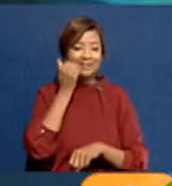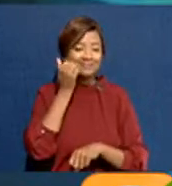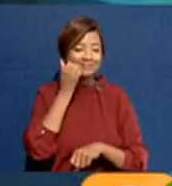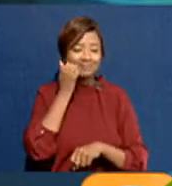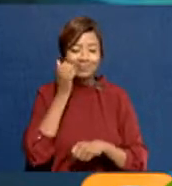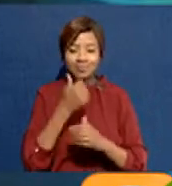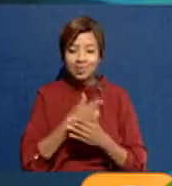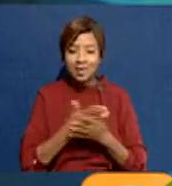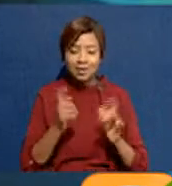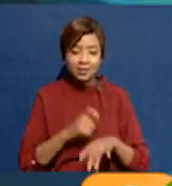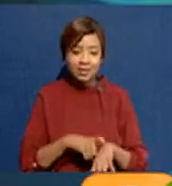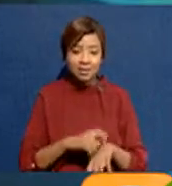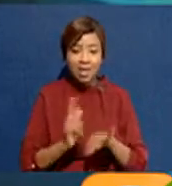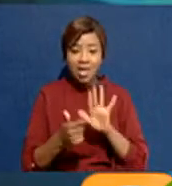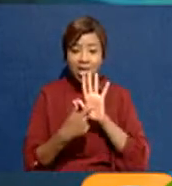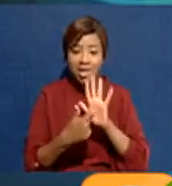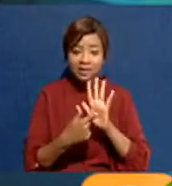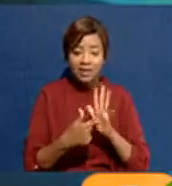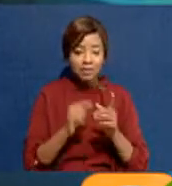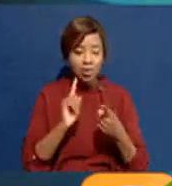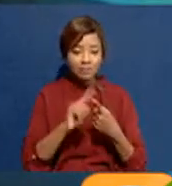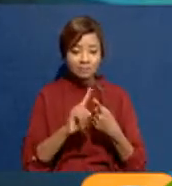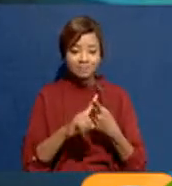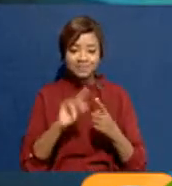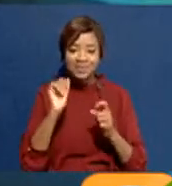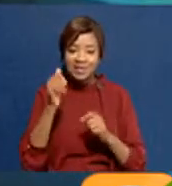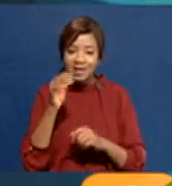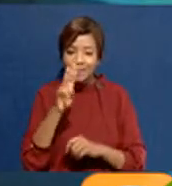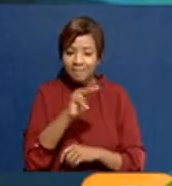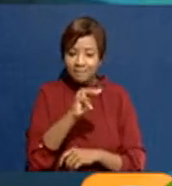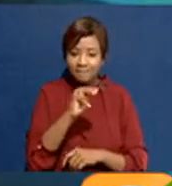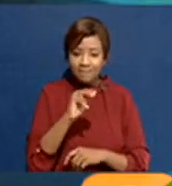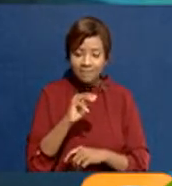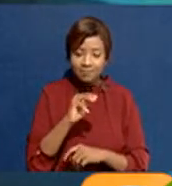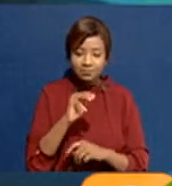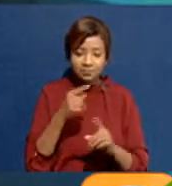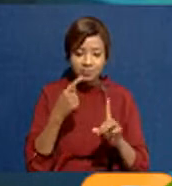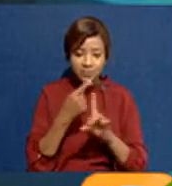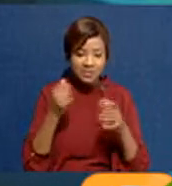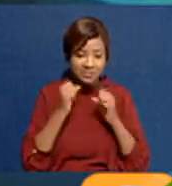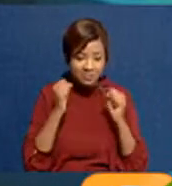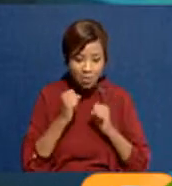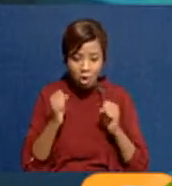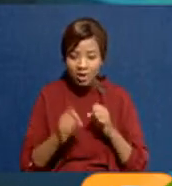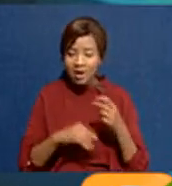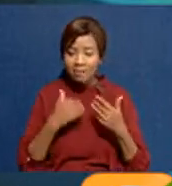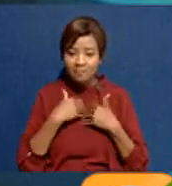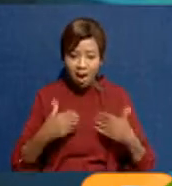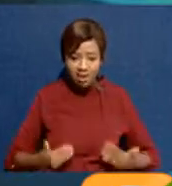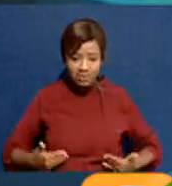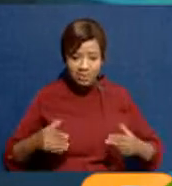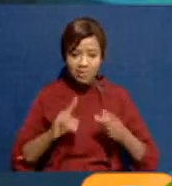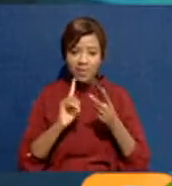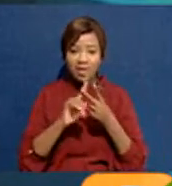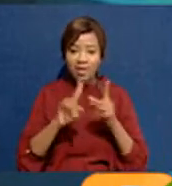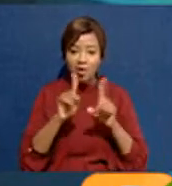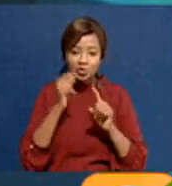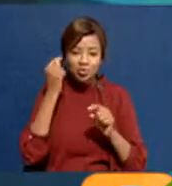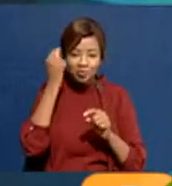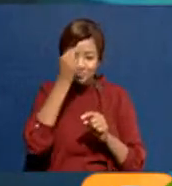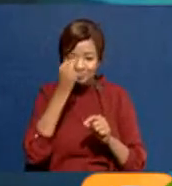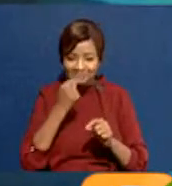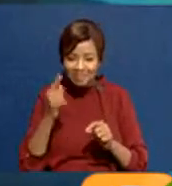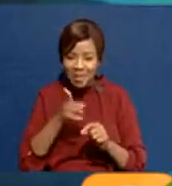as pneumonia, meningitis, severe diarrhea, and measles, among